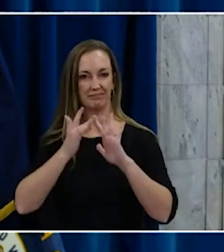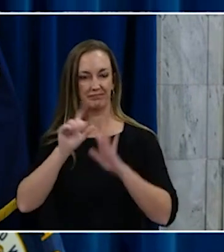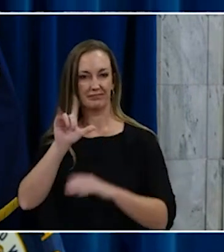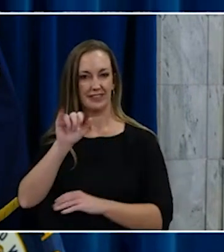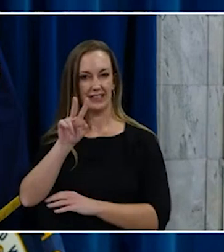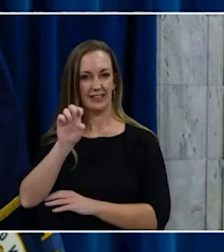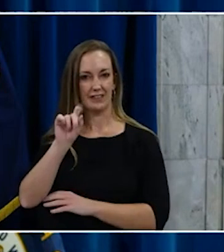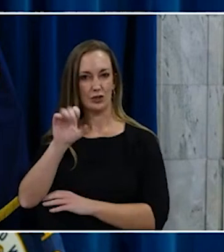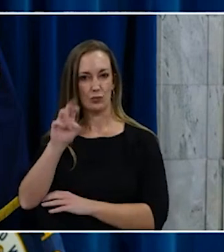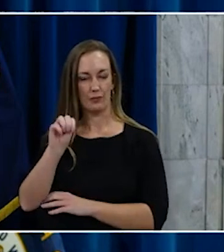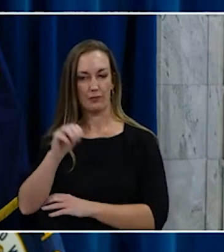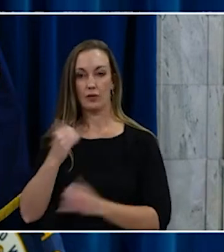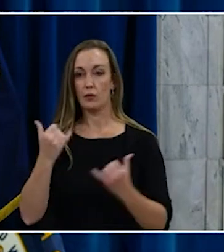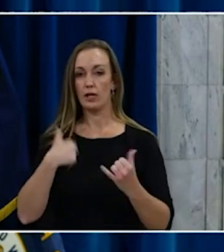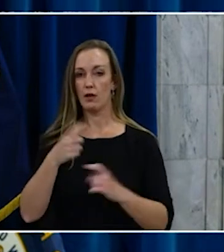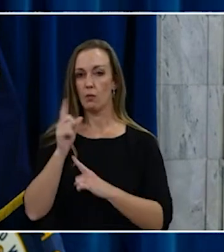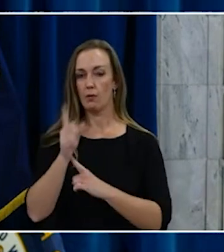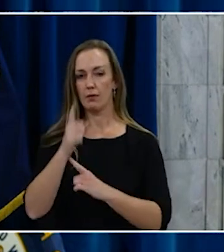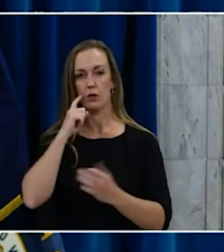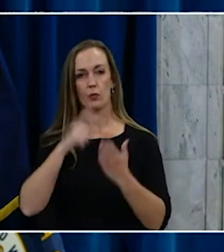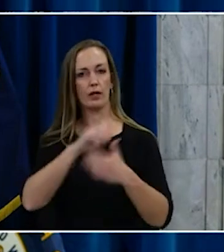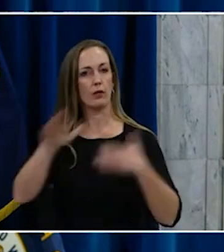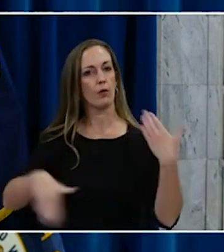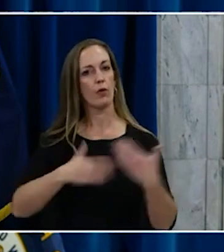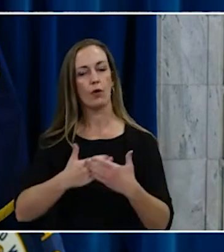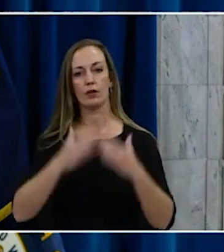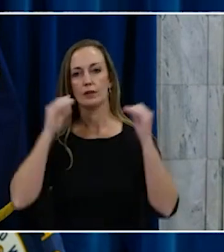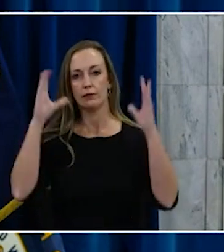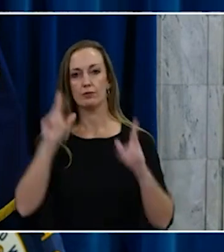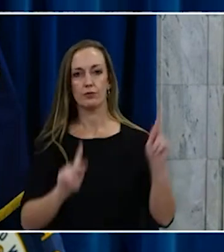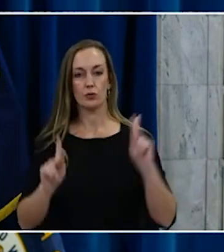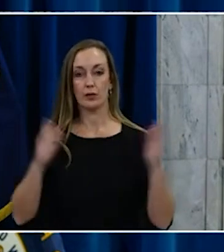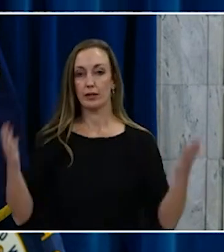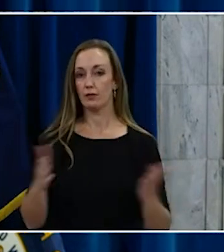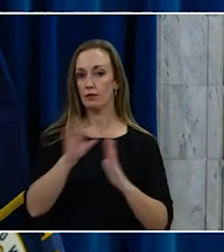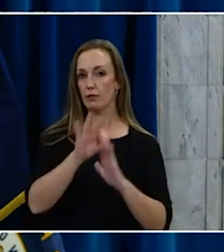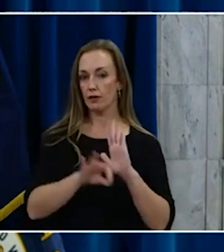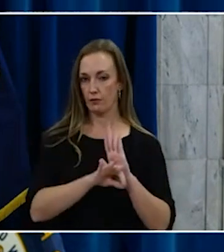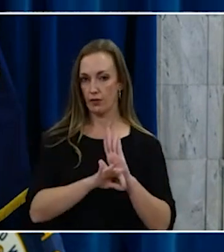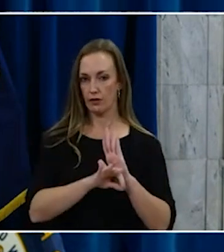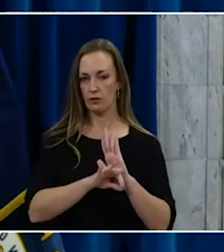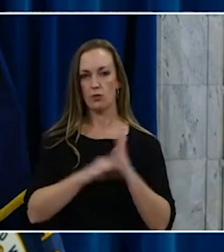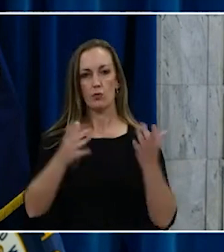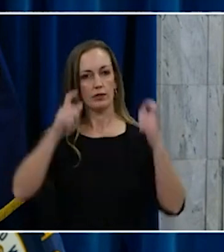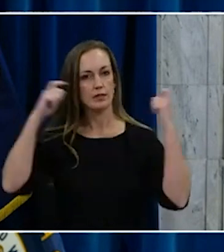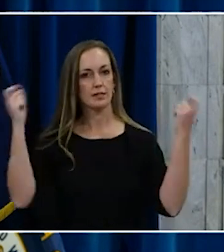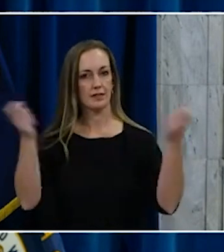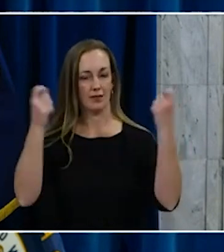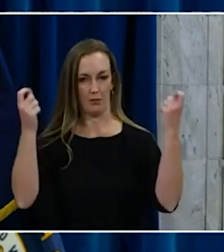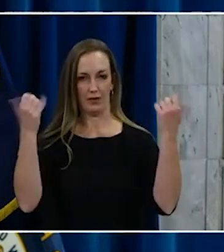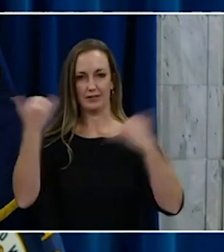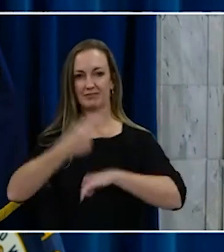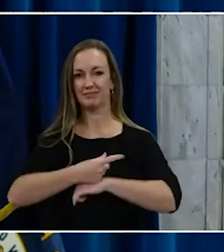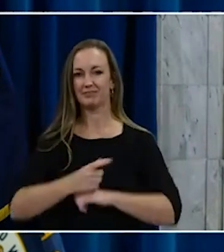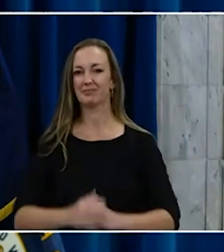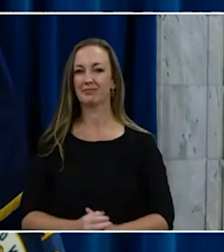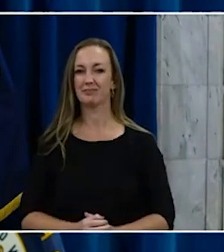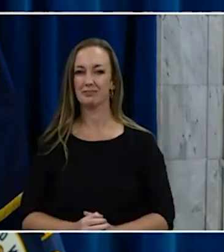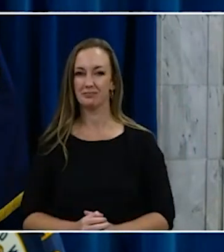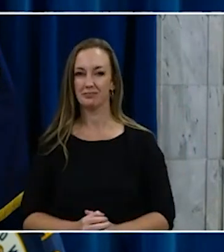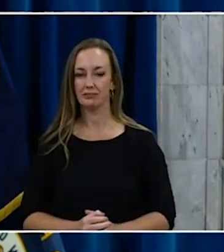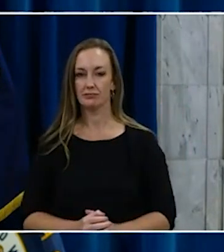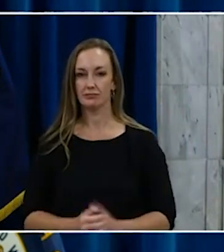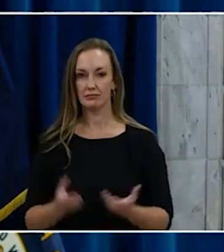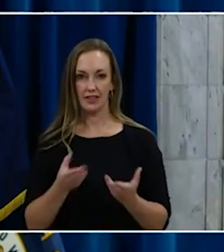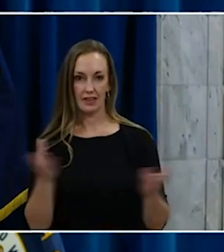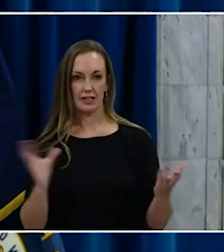I'd like to take a moment to recognize all of our educators who are here in Frankfort to celebrate with us here today.